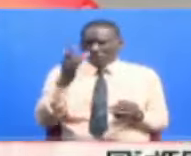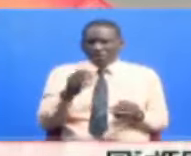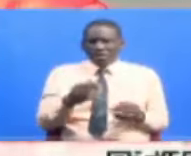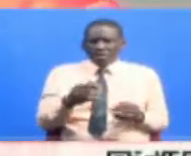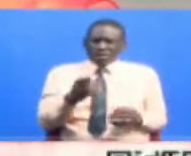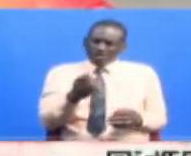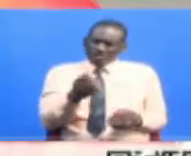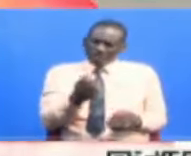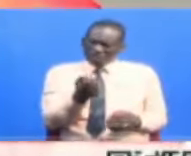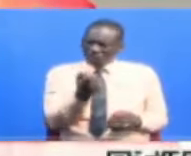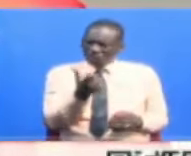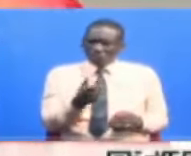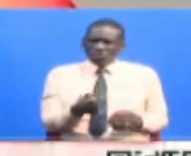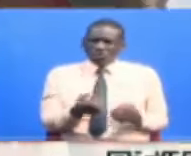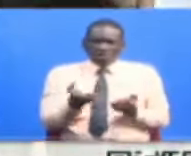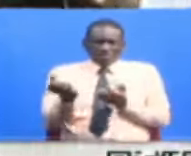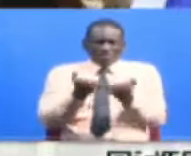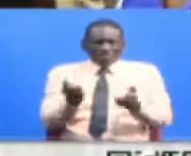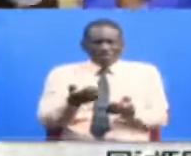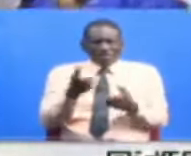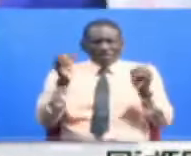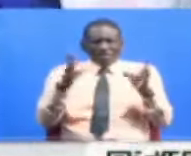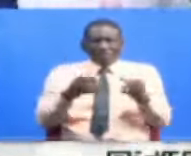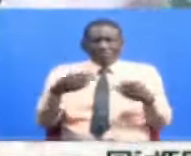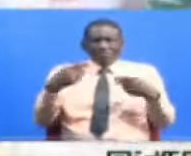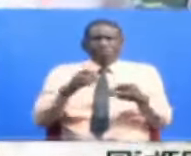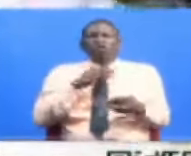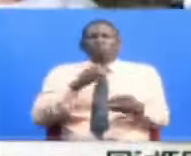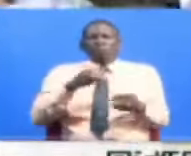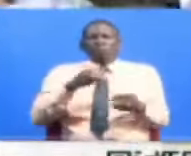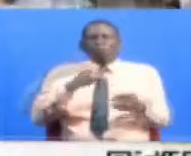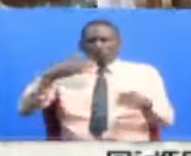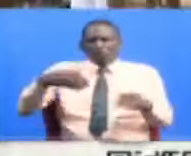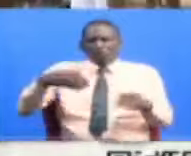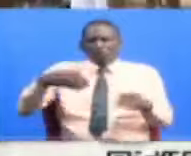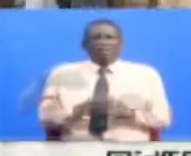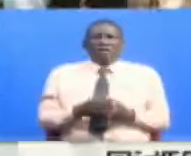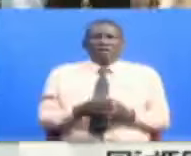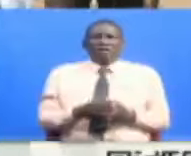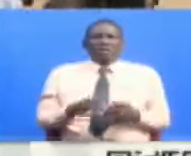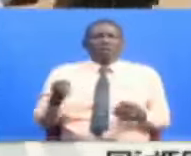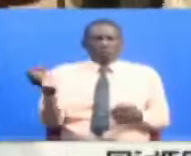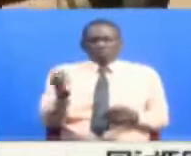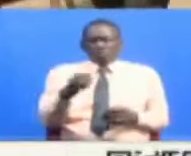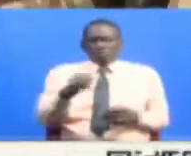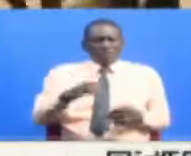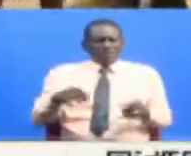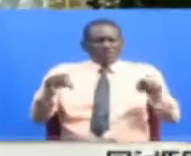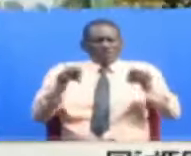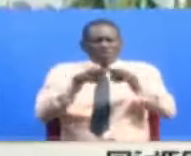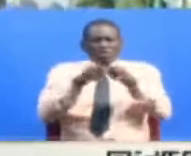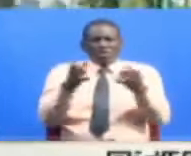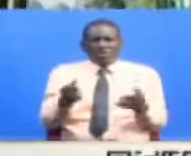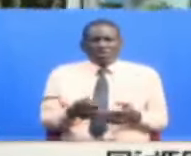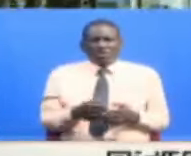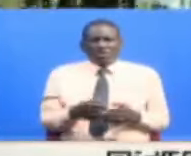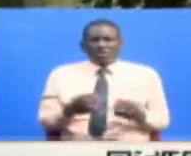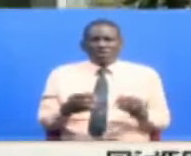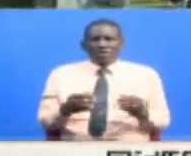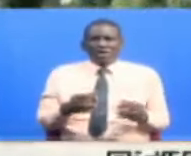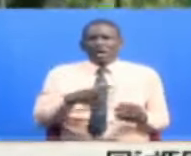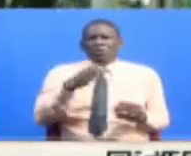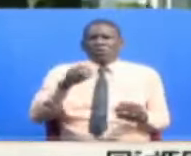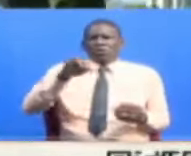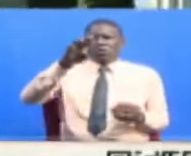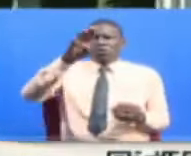kidogo, mapato hata wale wa biashara hakuna, wanalia wote. In the slum areas, it was no different. I made my way to Mukuru